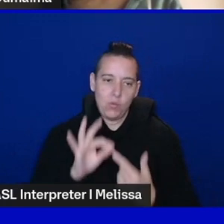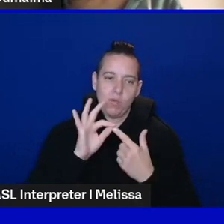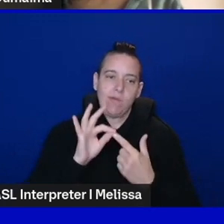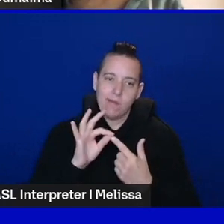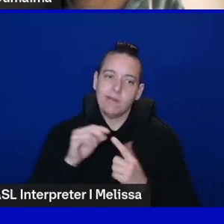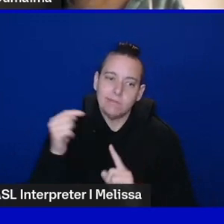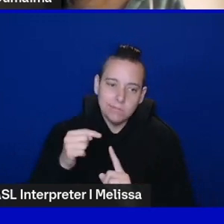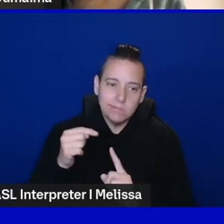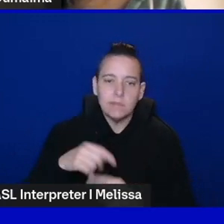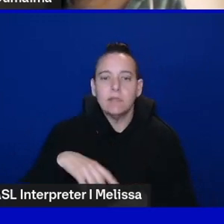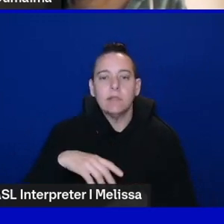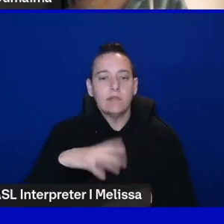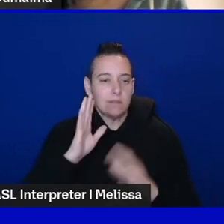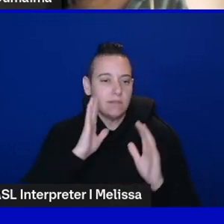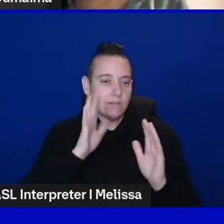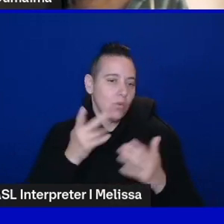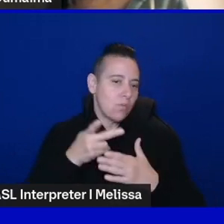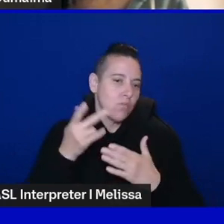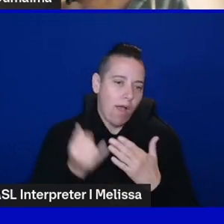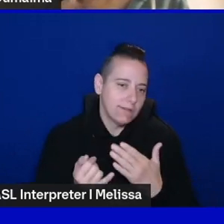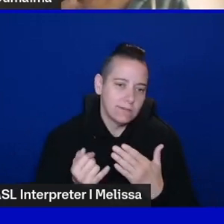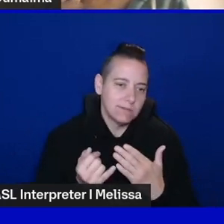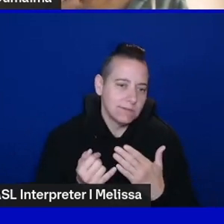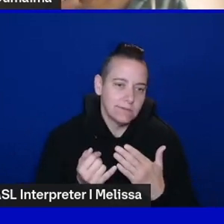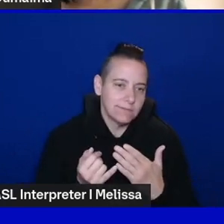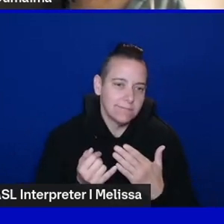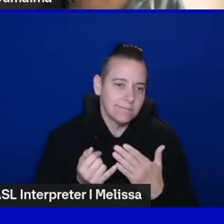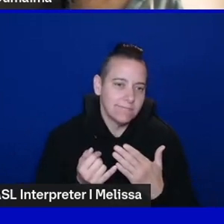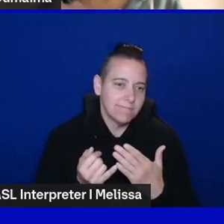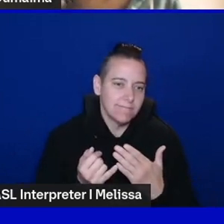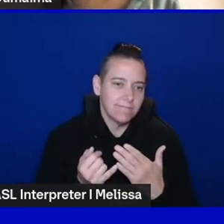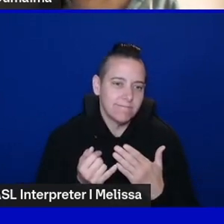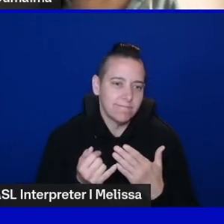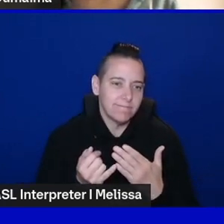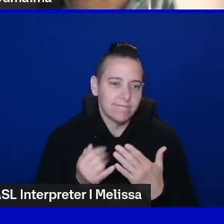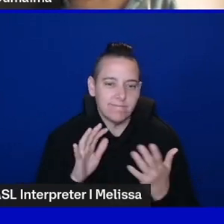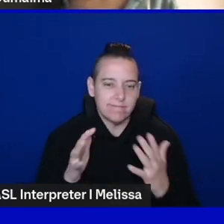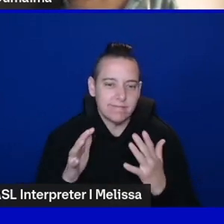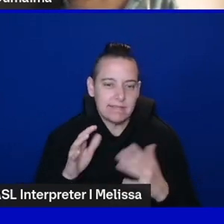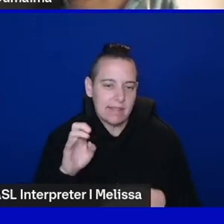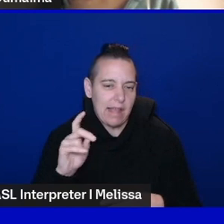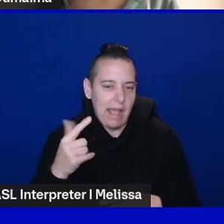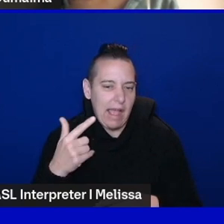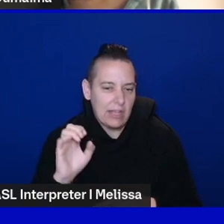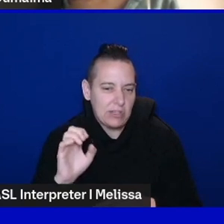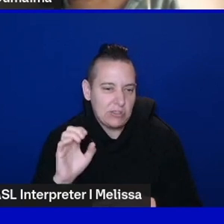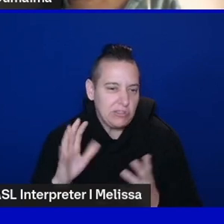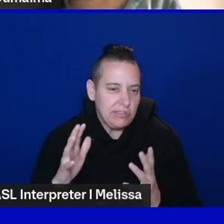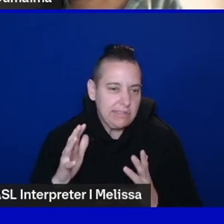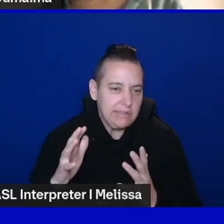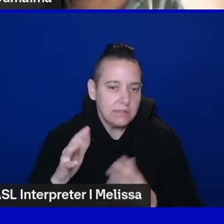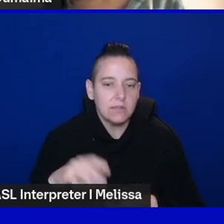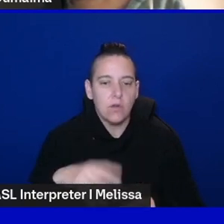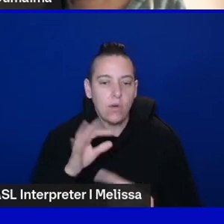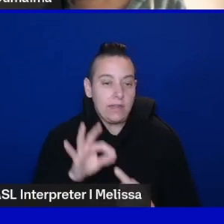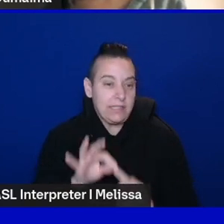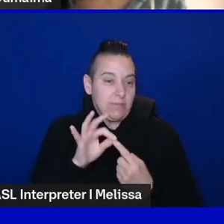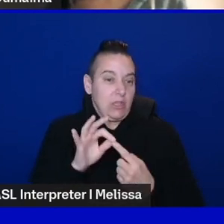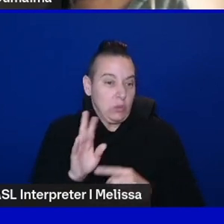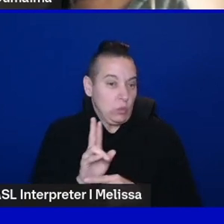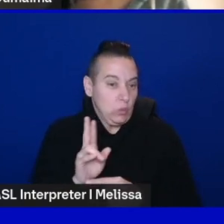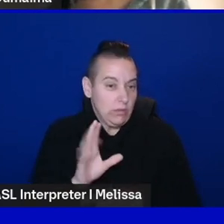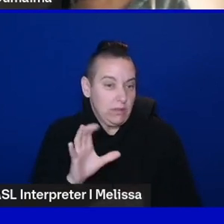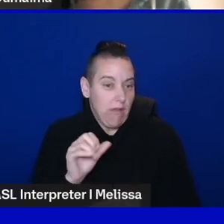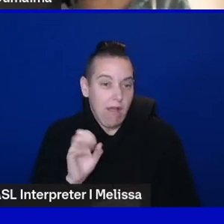because there will be projects that are kind of an edge case or a special use case that